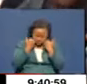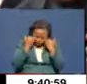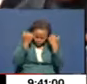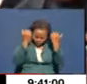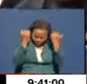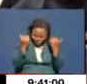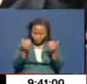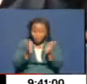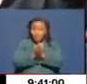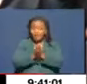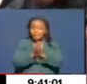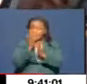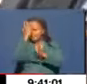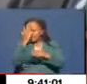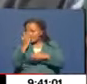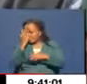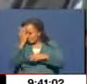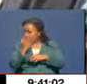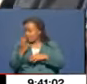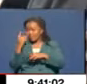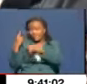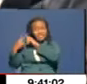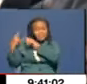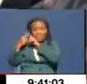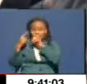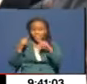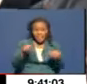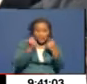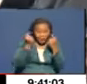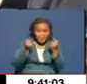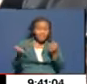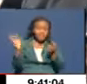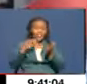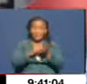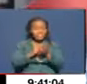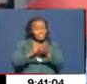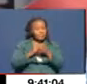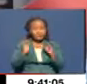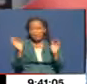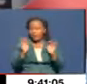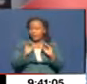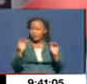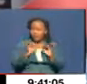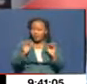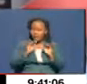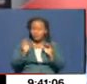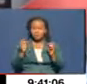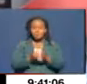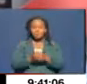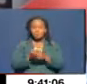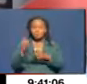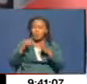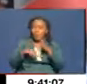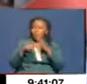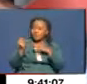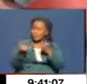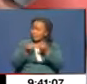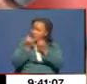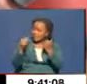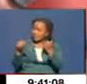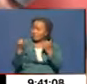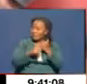and the humiliation they went through does not reoccur or keep reoccurring and affect their future lives. What has happened, we are condemning it,